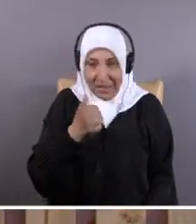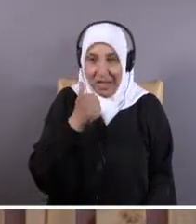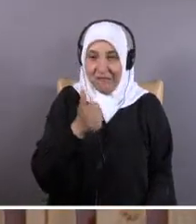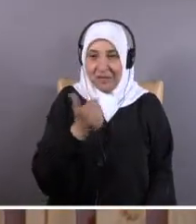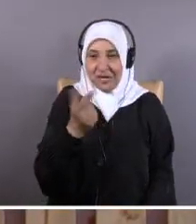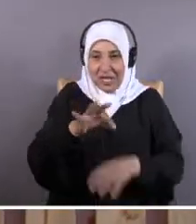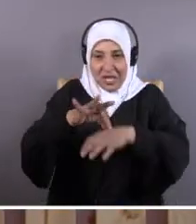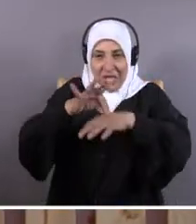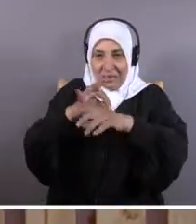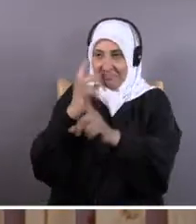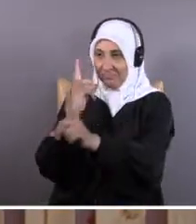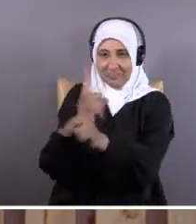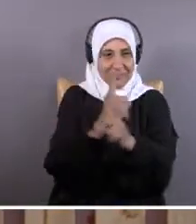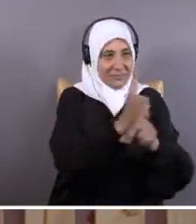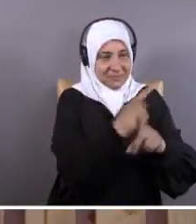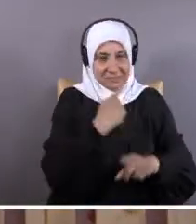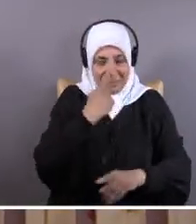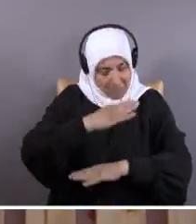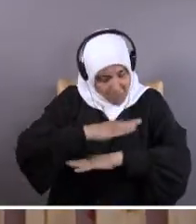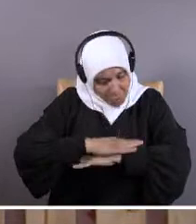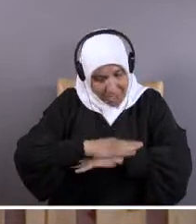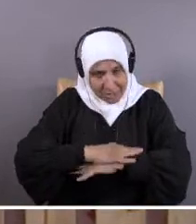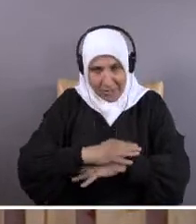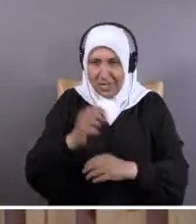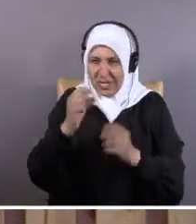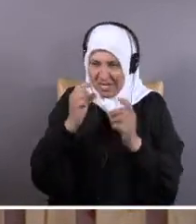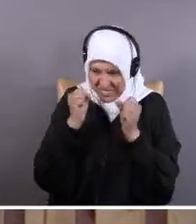is a difficult one to handle.